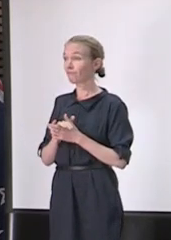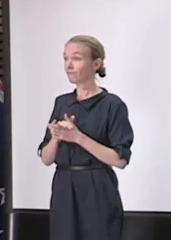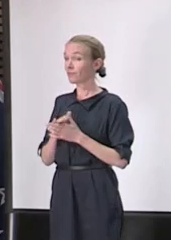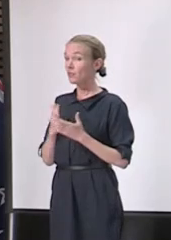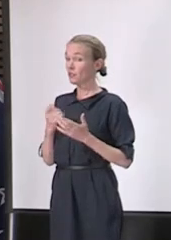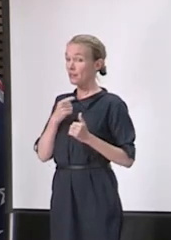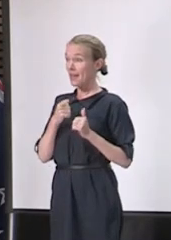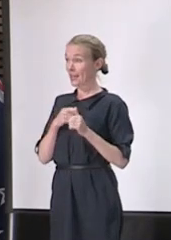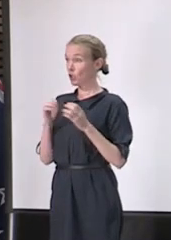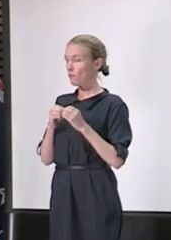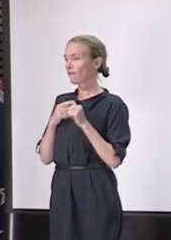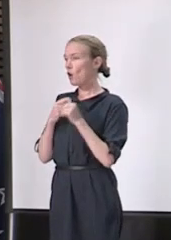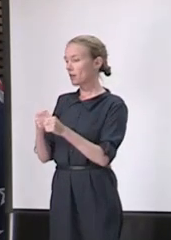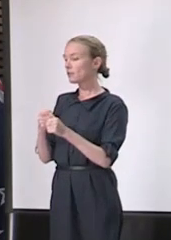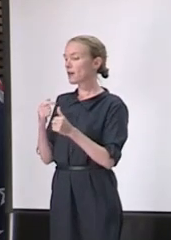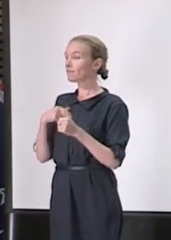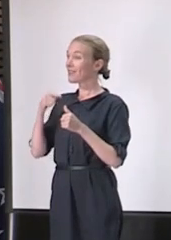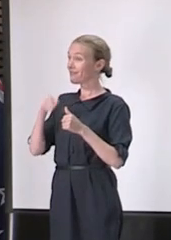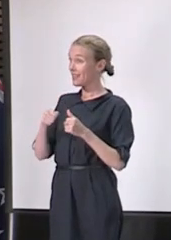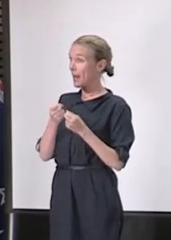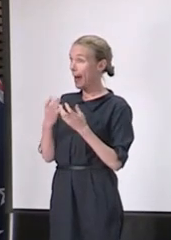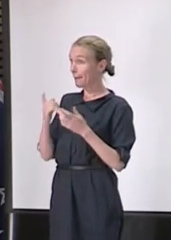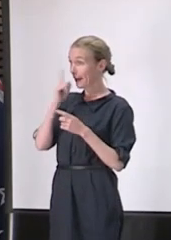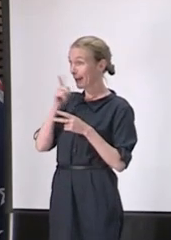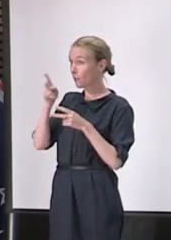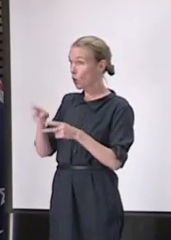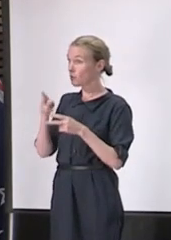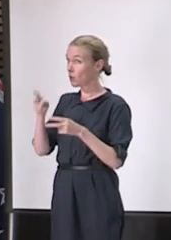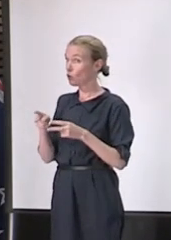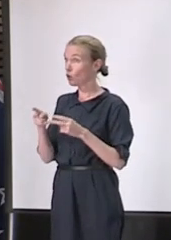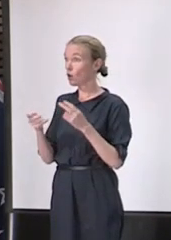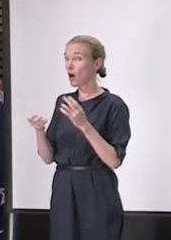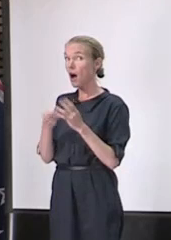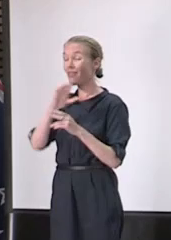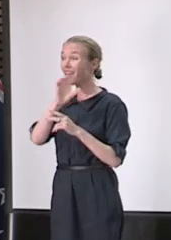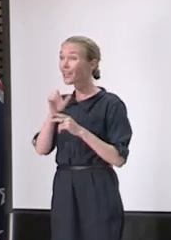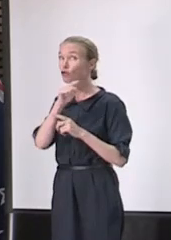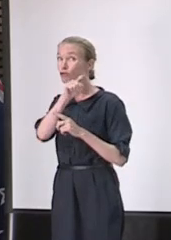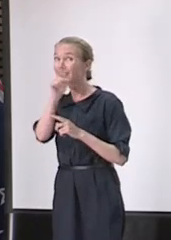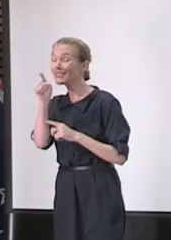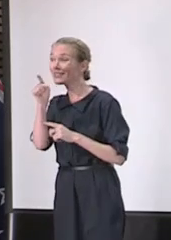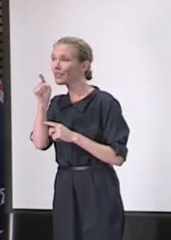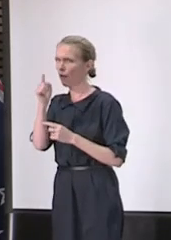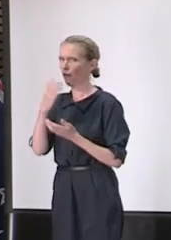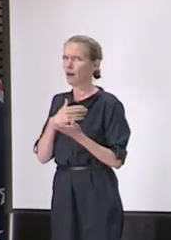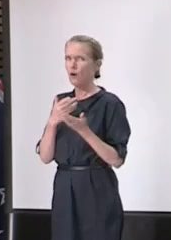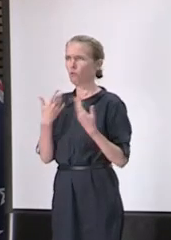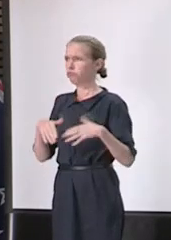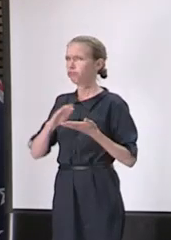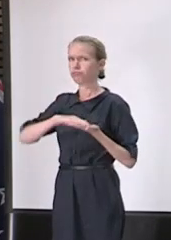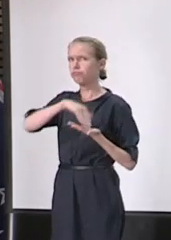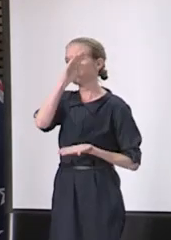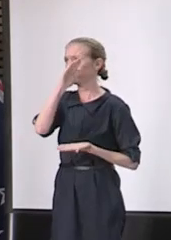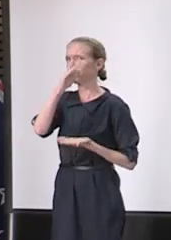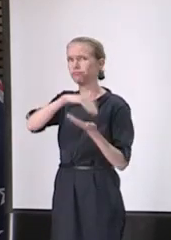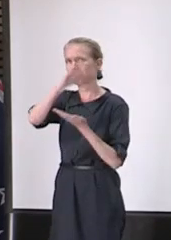countries. Likewise, we've had very few people requiring intensive care unit level of care. And likewise,